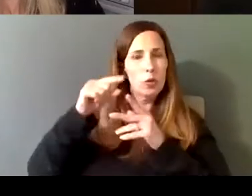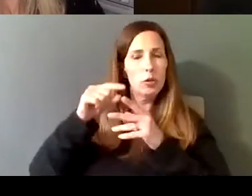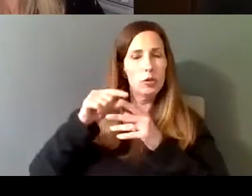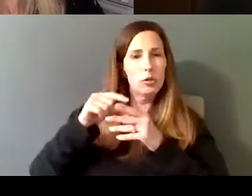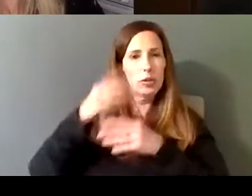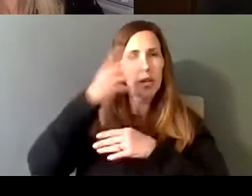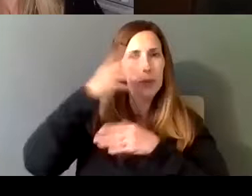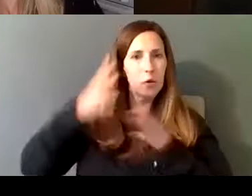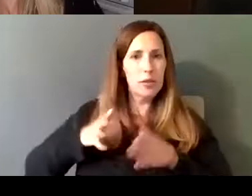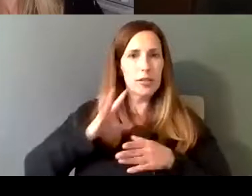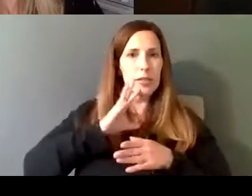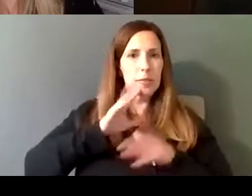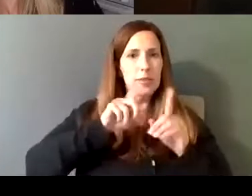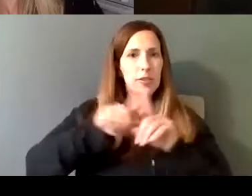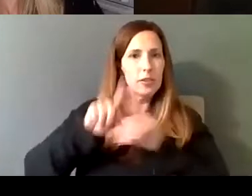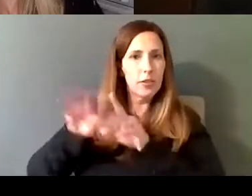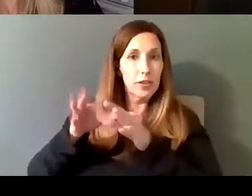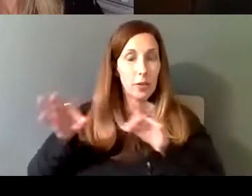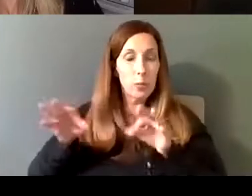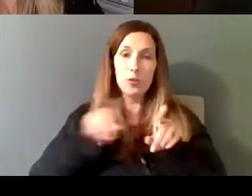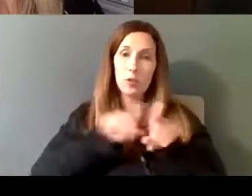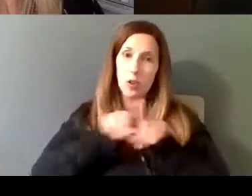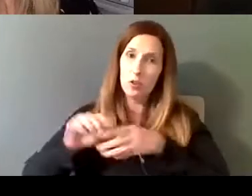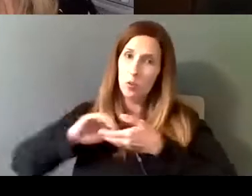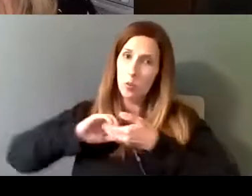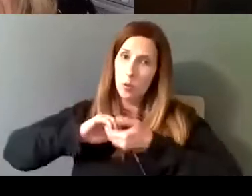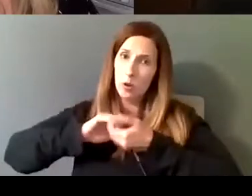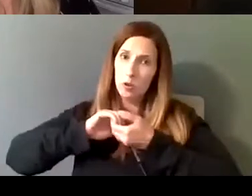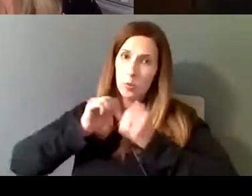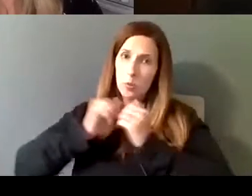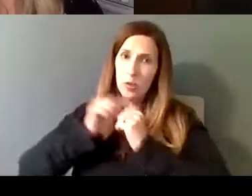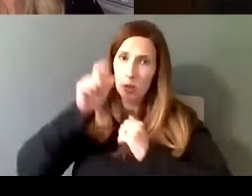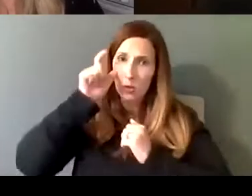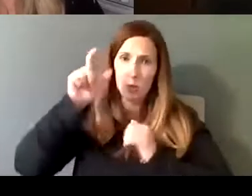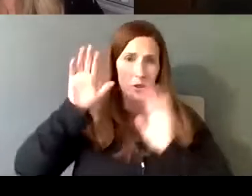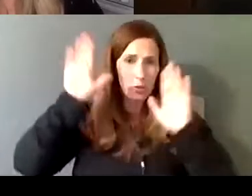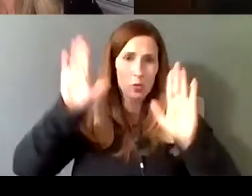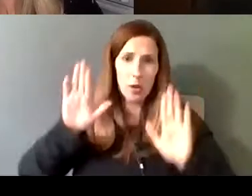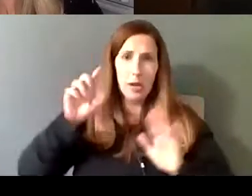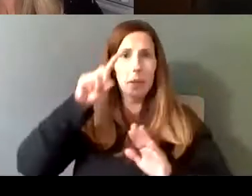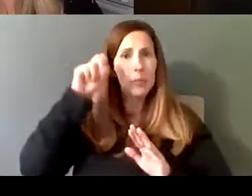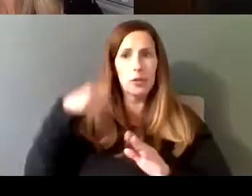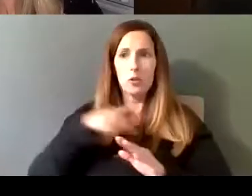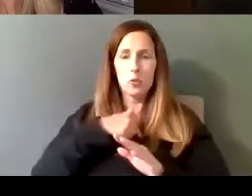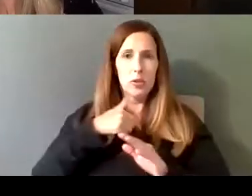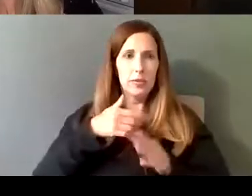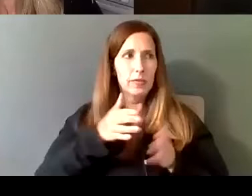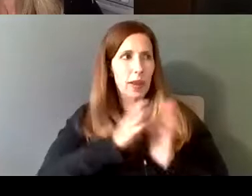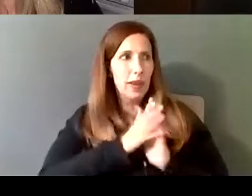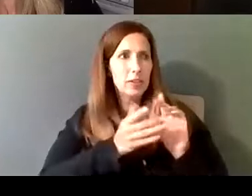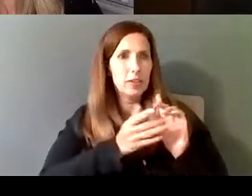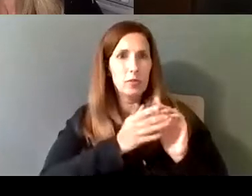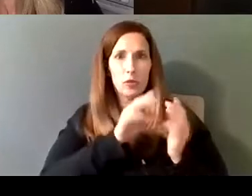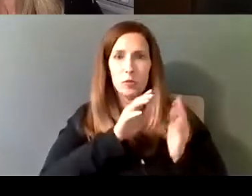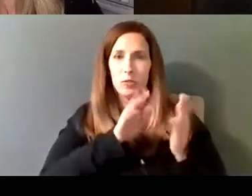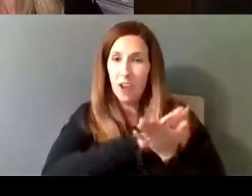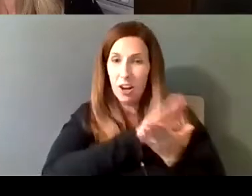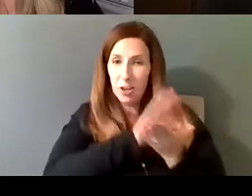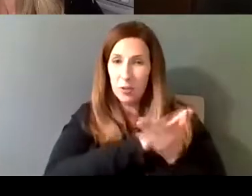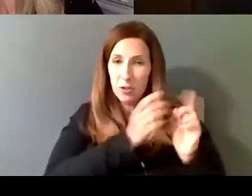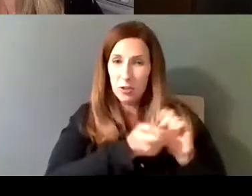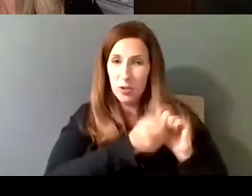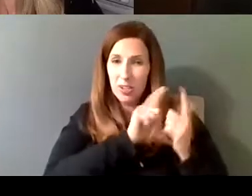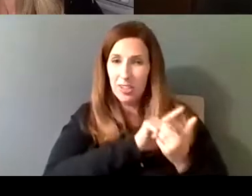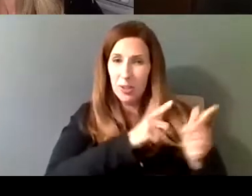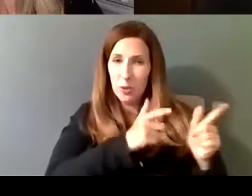languages. And then also our partnership with Luna has been really great because we have been able to get documents translated quickly, and I